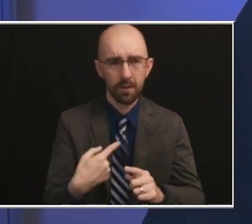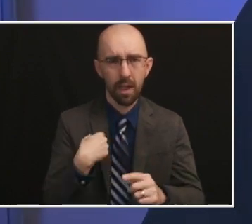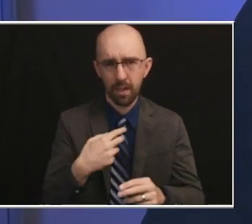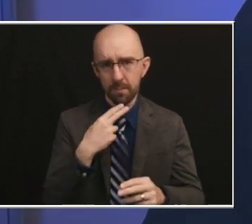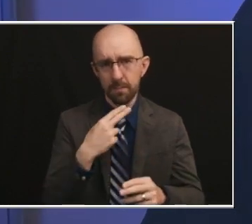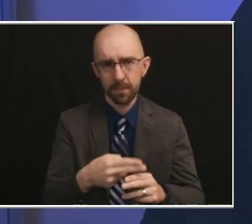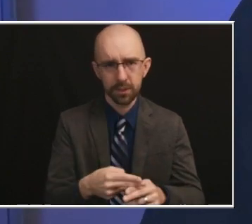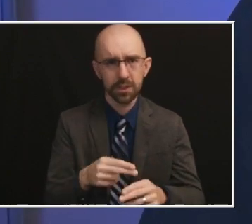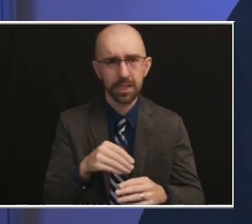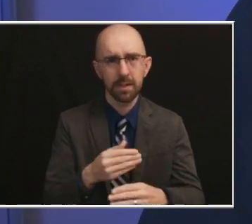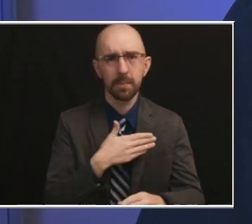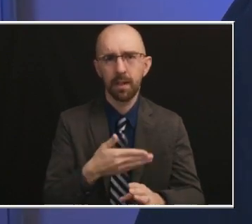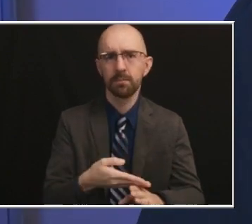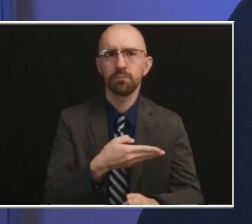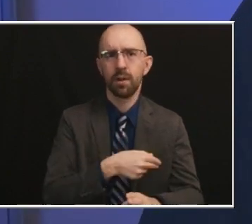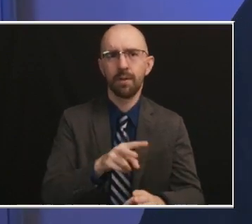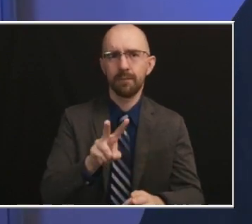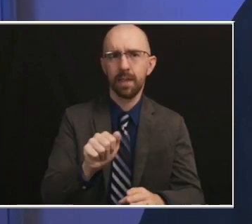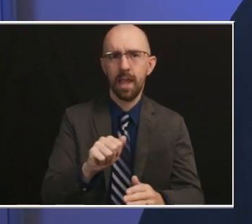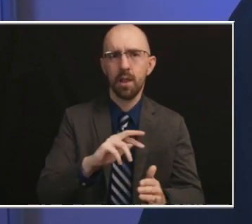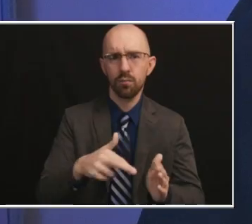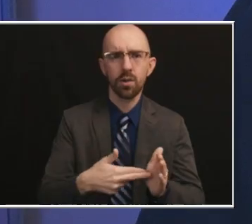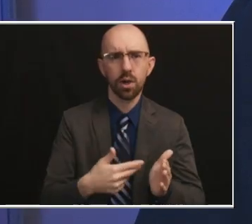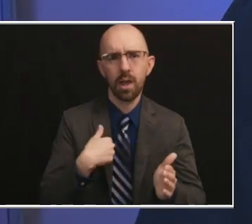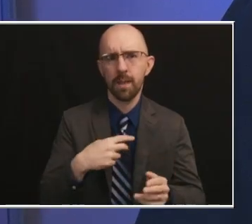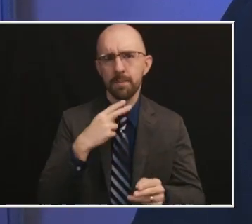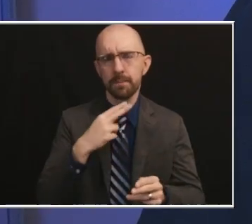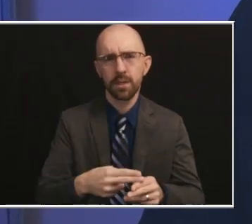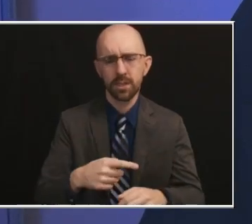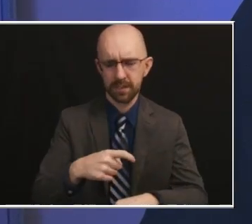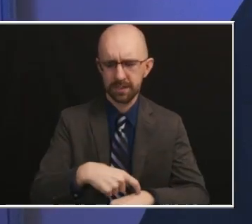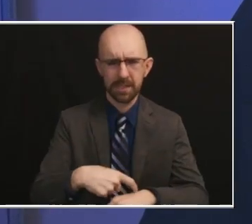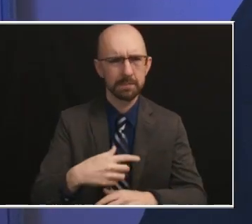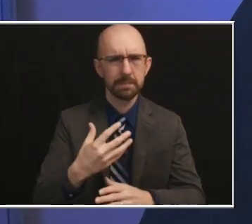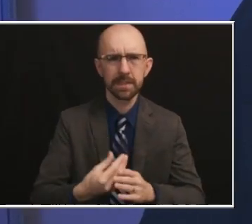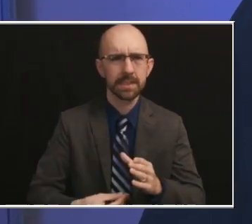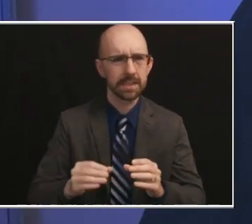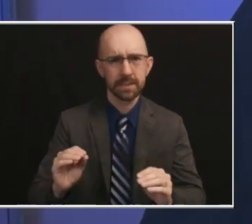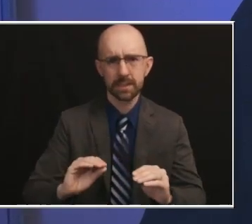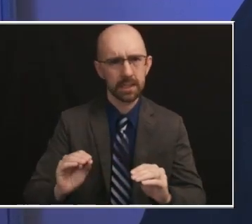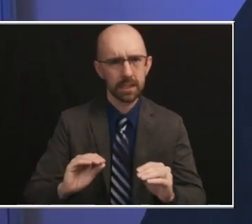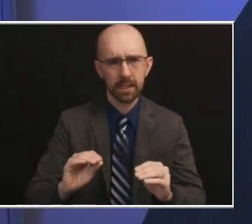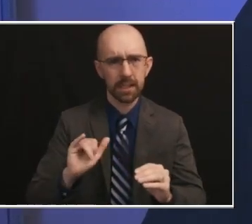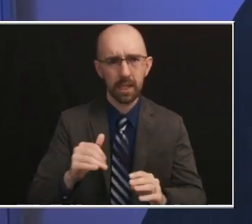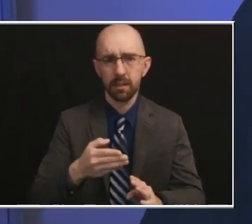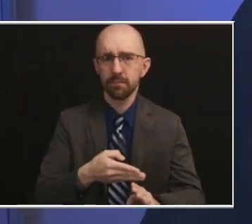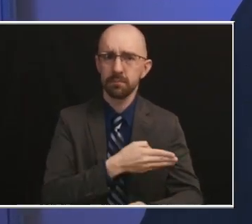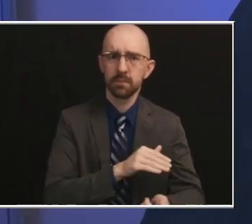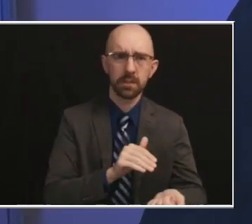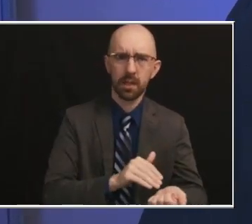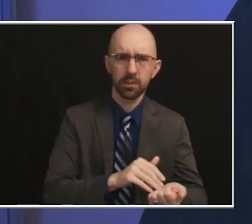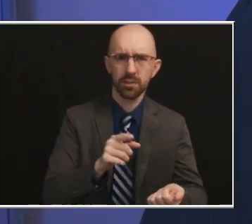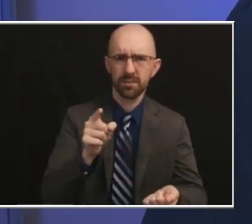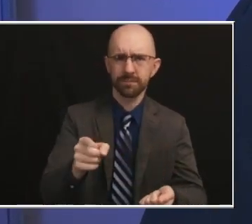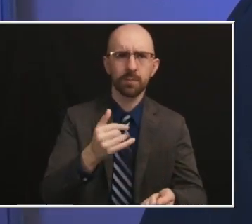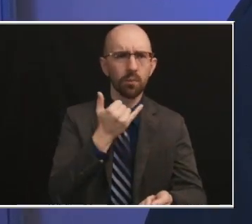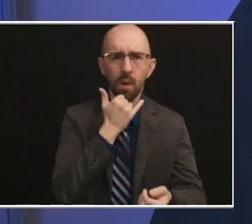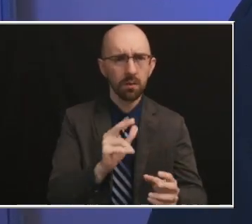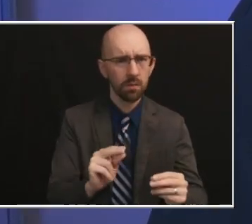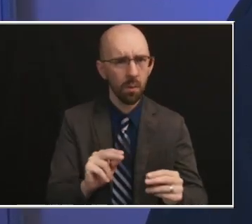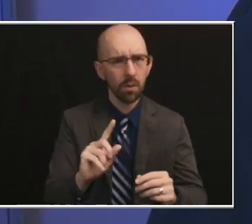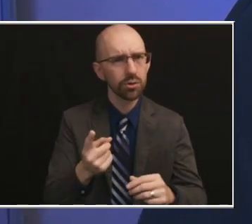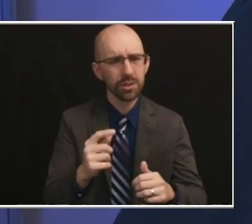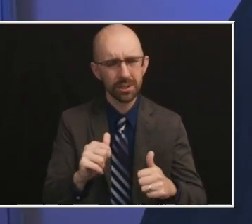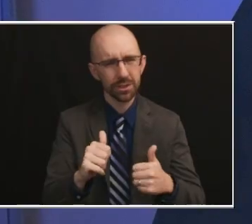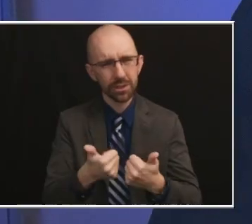my prior VA records, I had mentioned this missing time. Right. It's nothing that the prior doctors did wrong. It's just a challenging